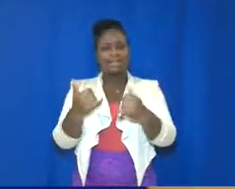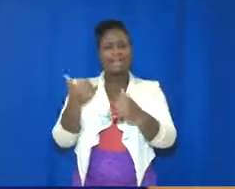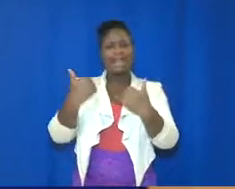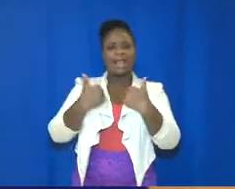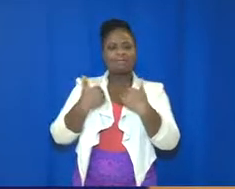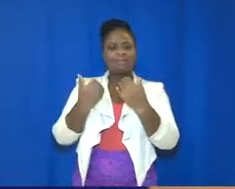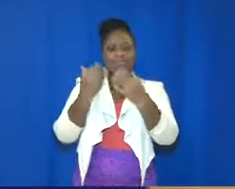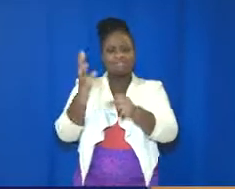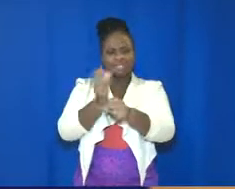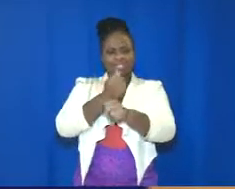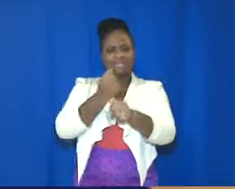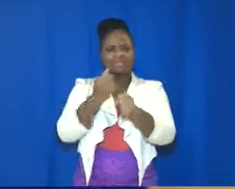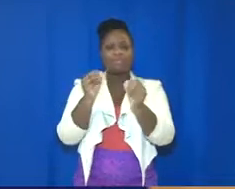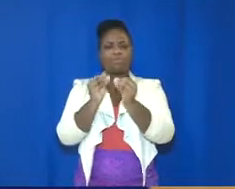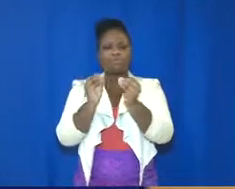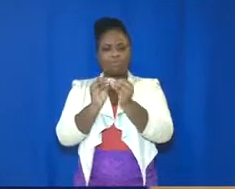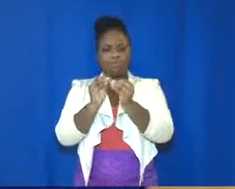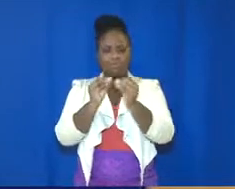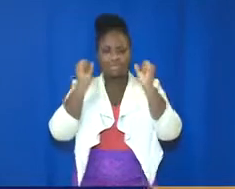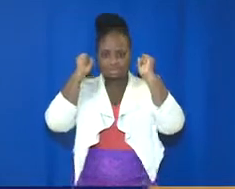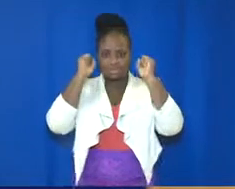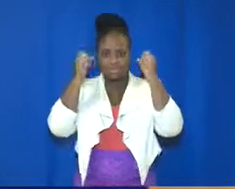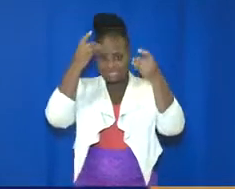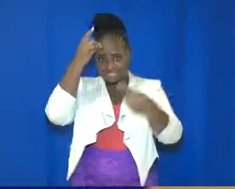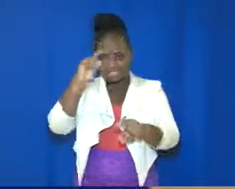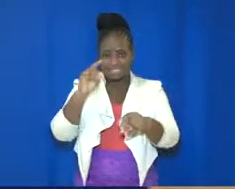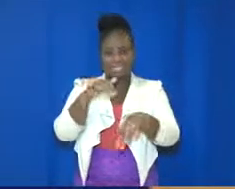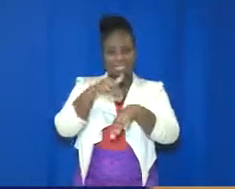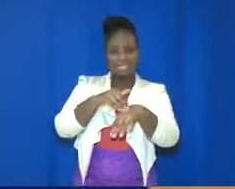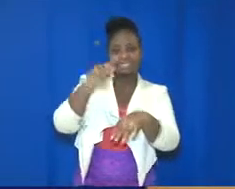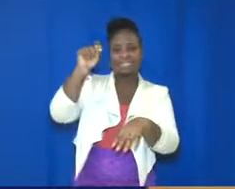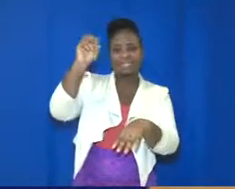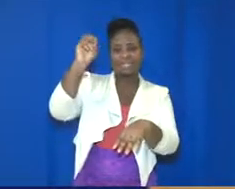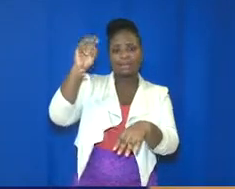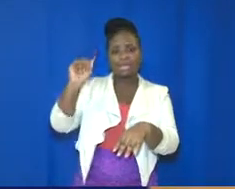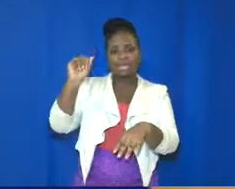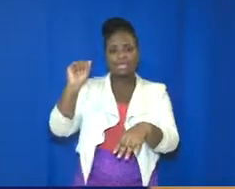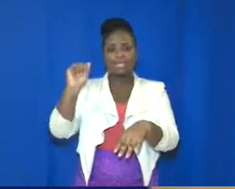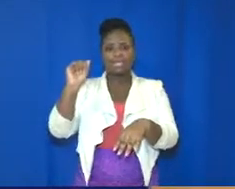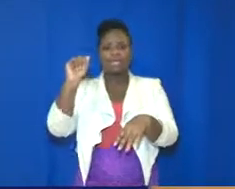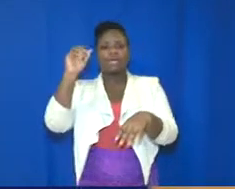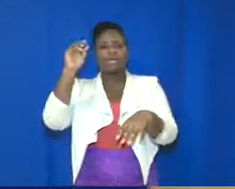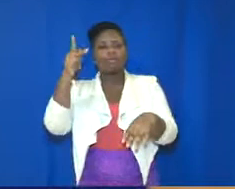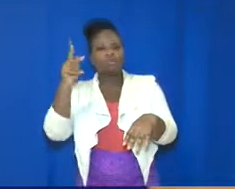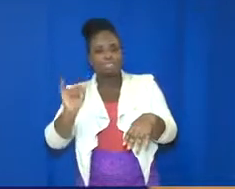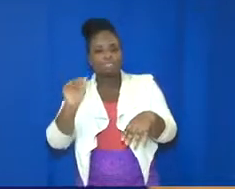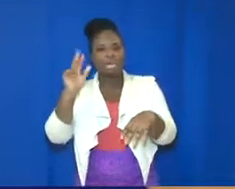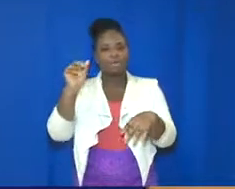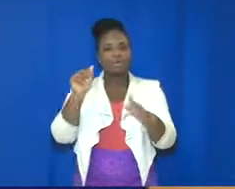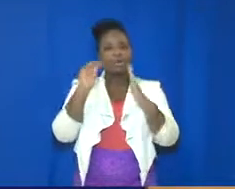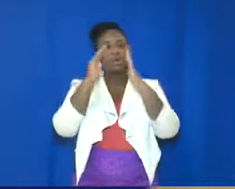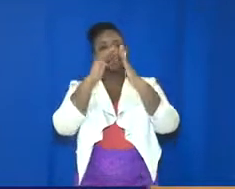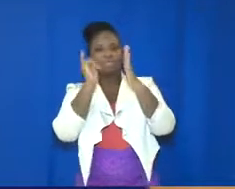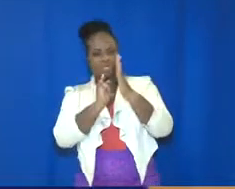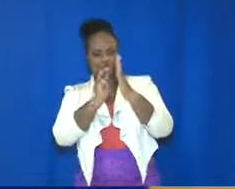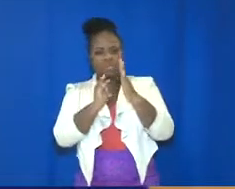Measures such as the temporary partial lockdown of Accra, Tema, Kumasi, and Kasua, the adherence